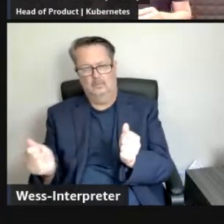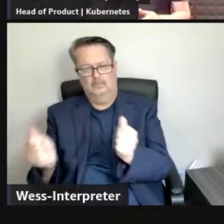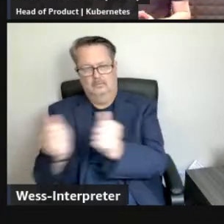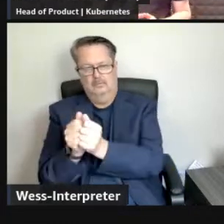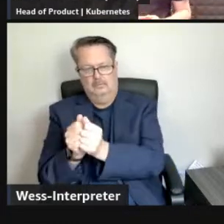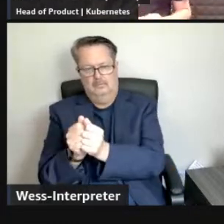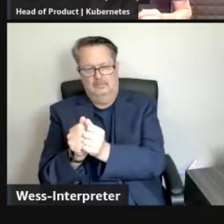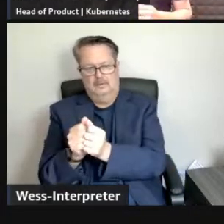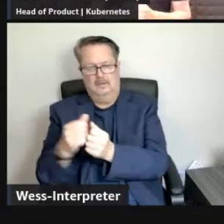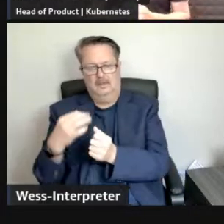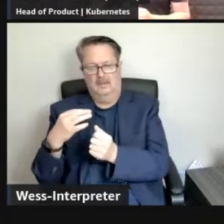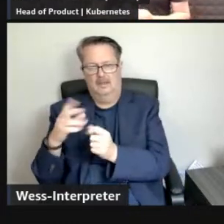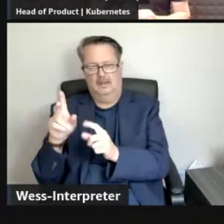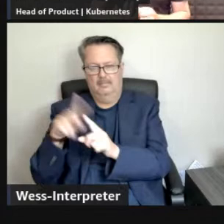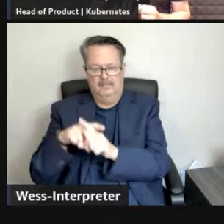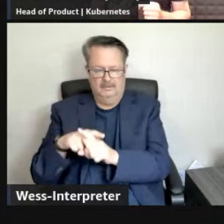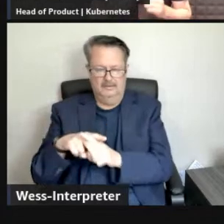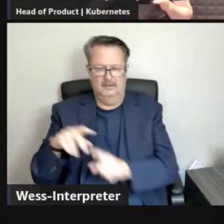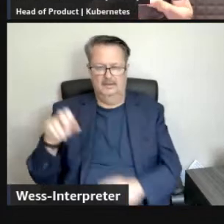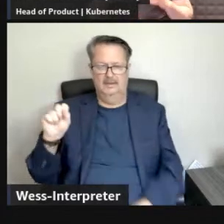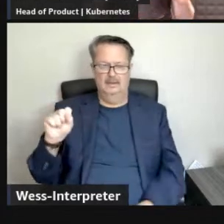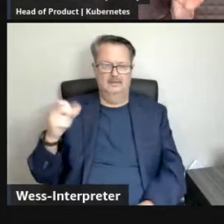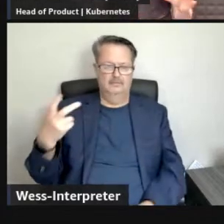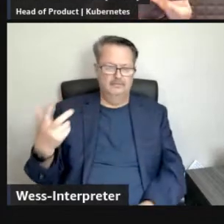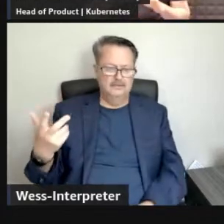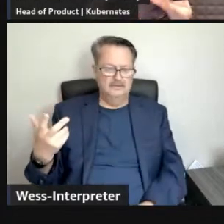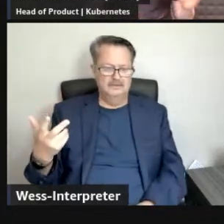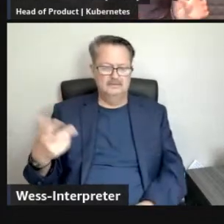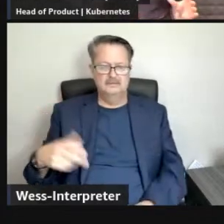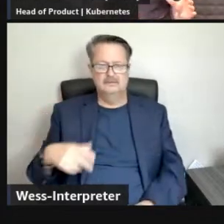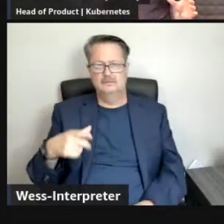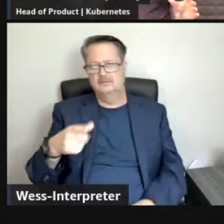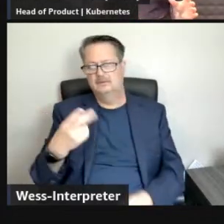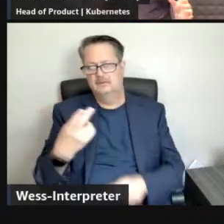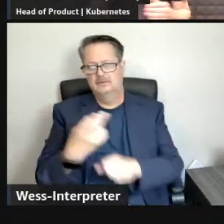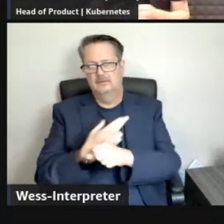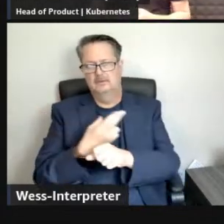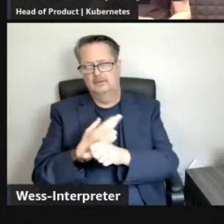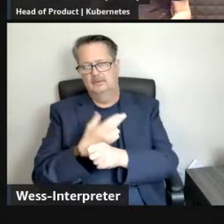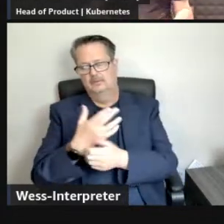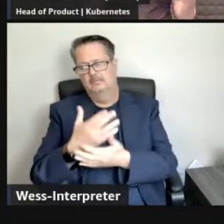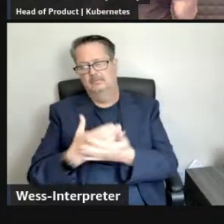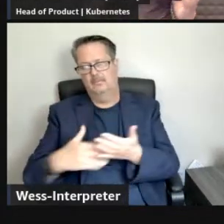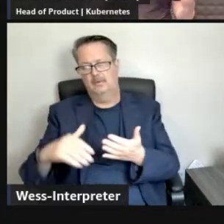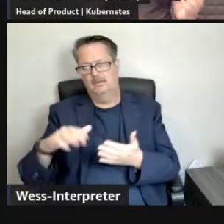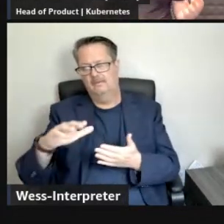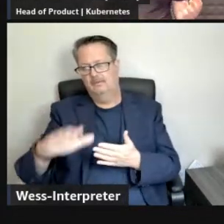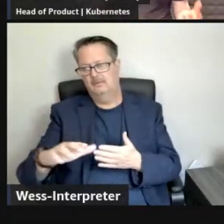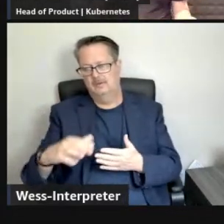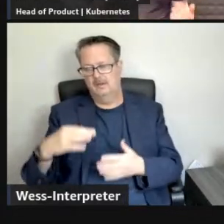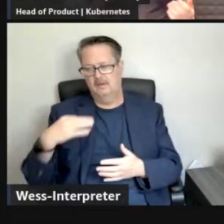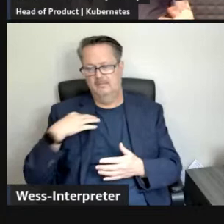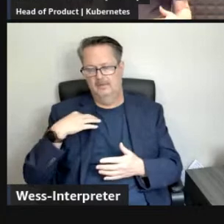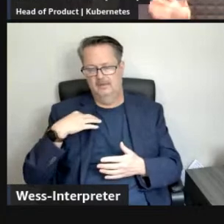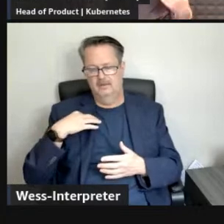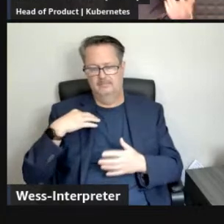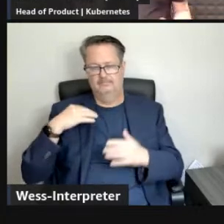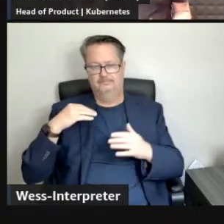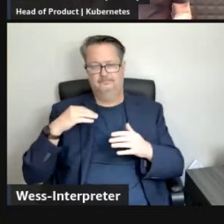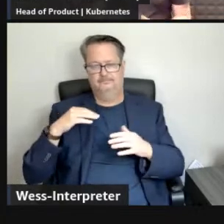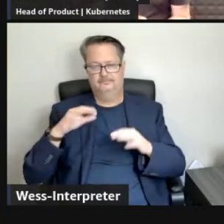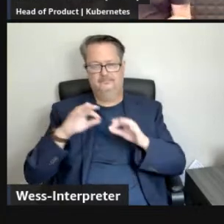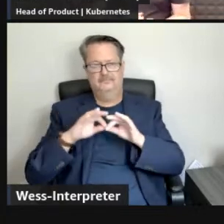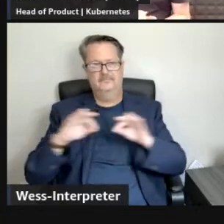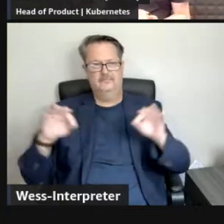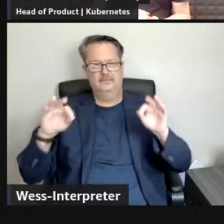things like S3, where you're going to use that as part of your application framework. And then we have higher level services like Barry discussed